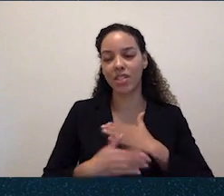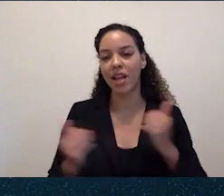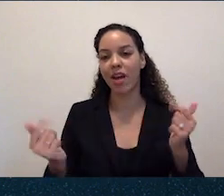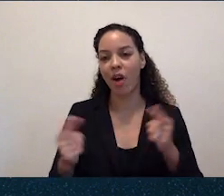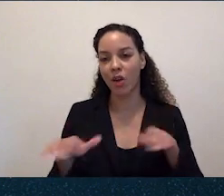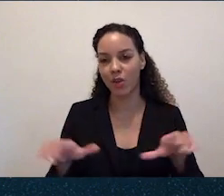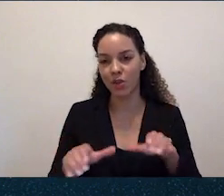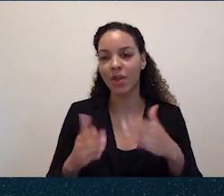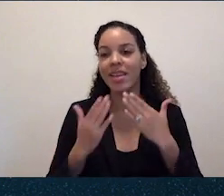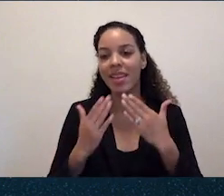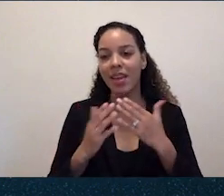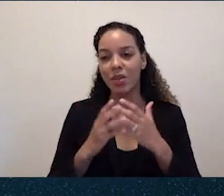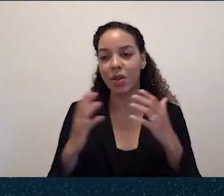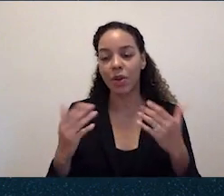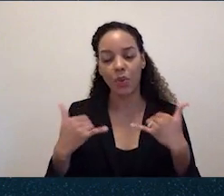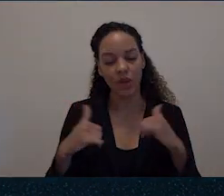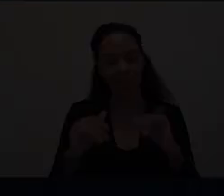and thank you. And we're going to keep fighting for you. We've got to build back better.